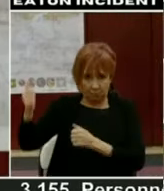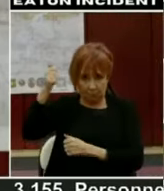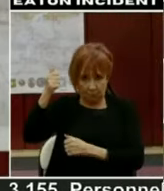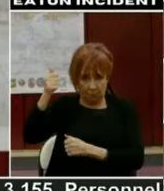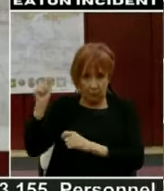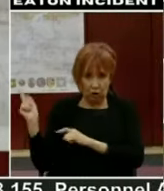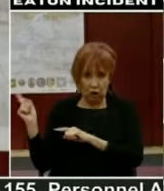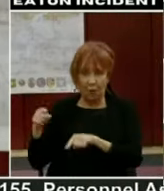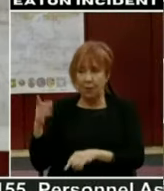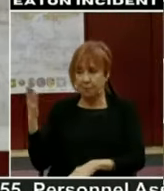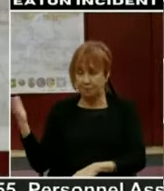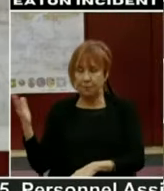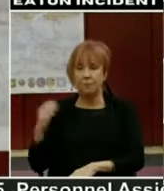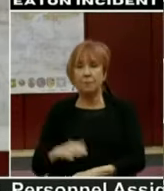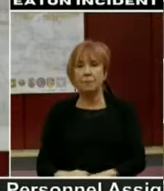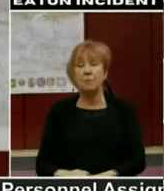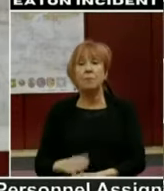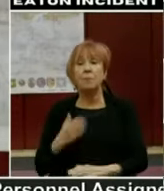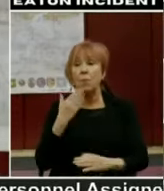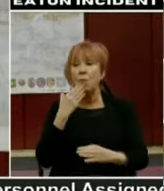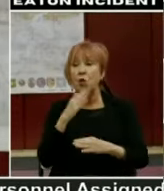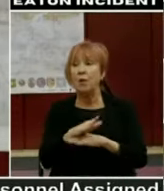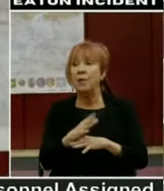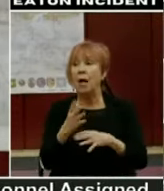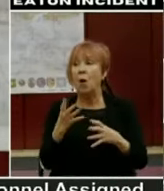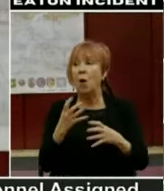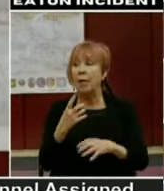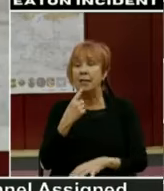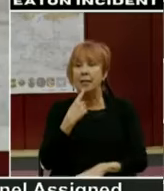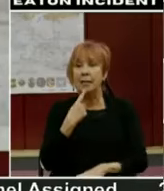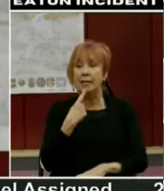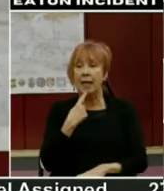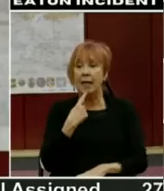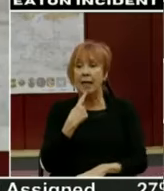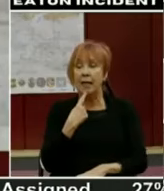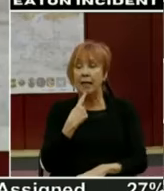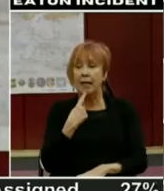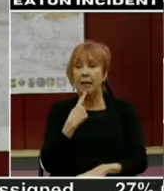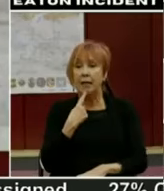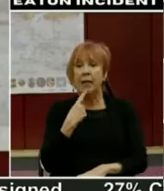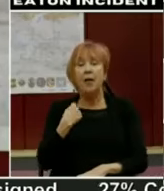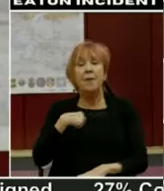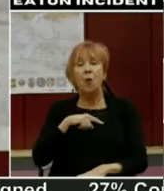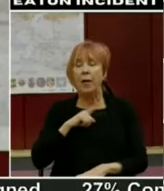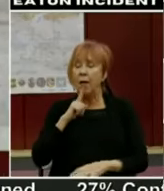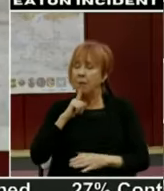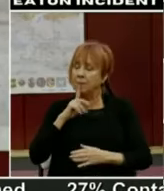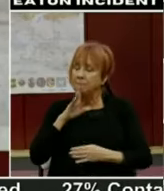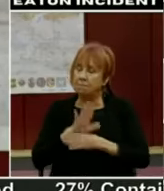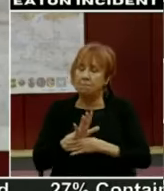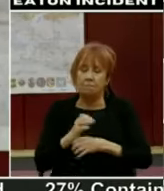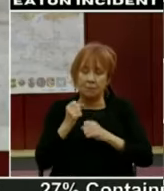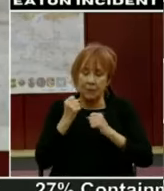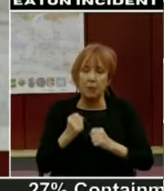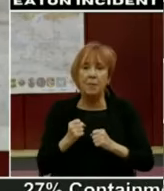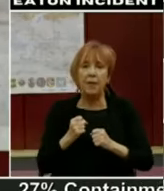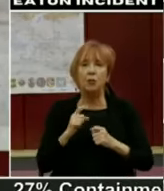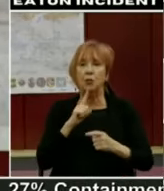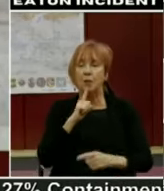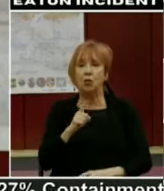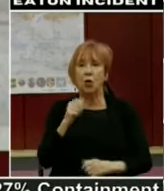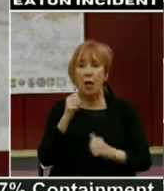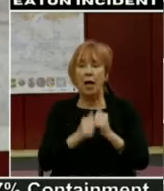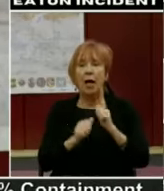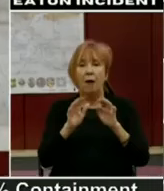Good evening, everyone. I want to start out saying that we are deeply committed to making sure that every child in